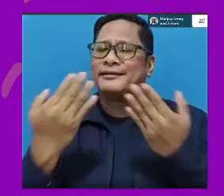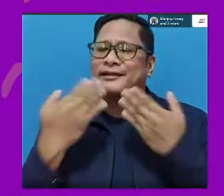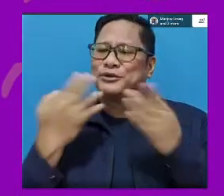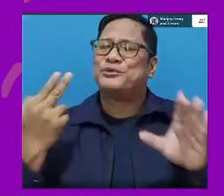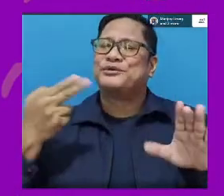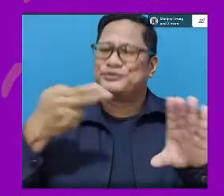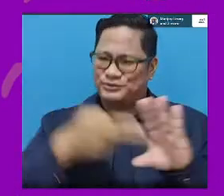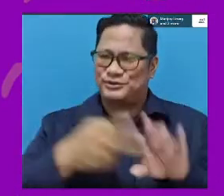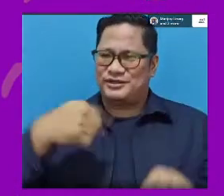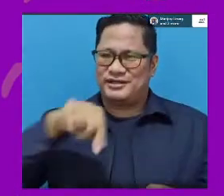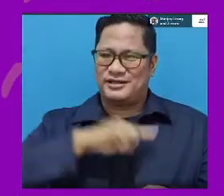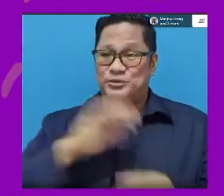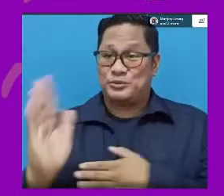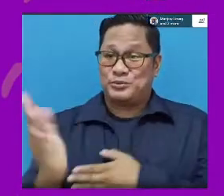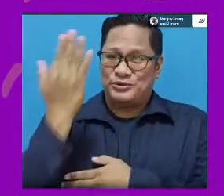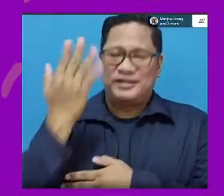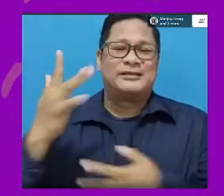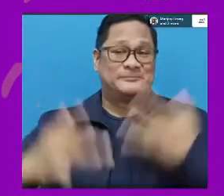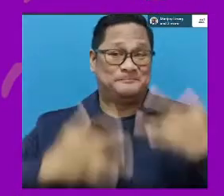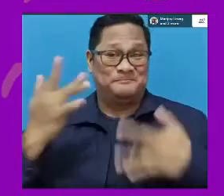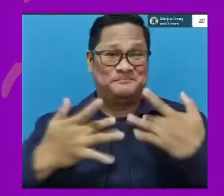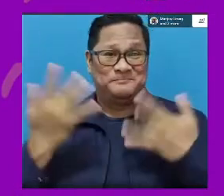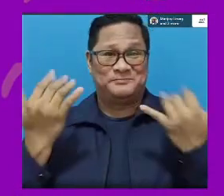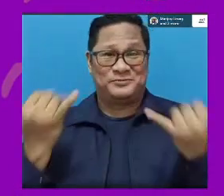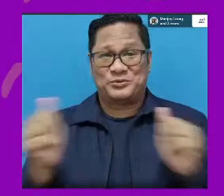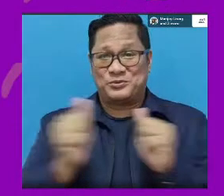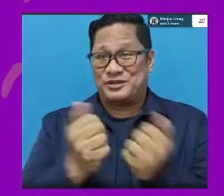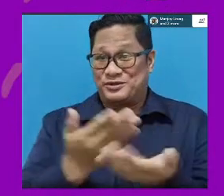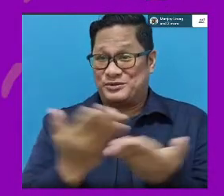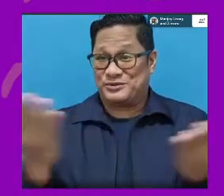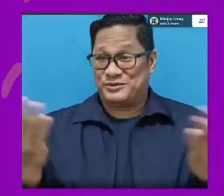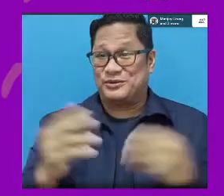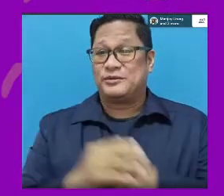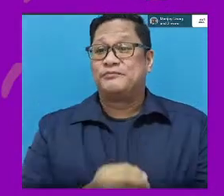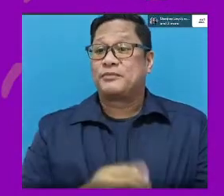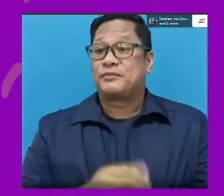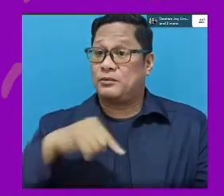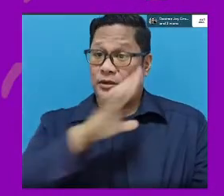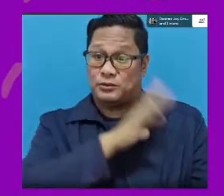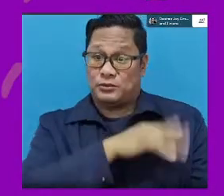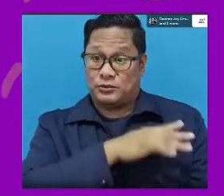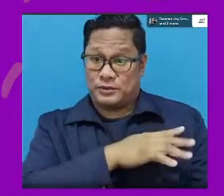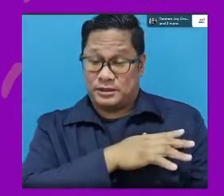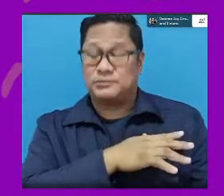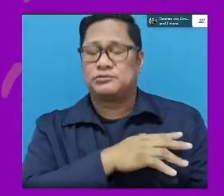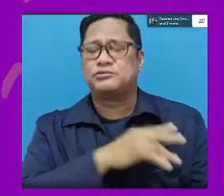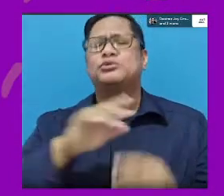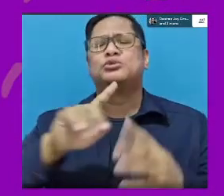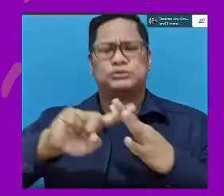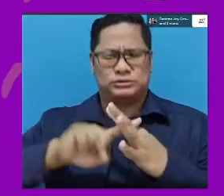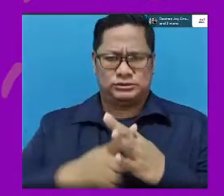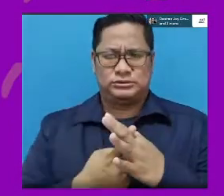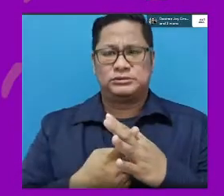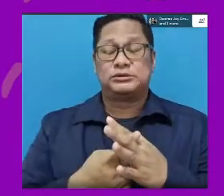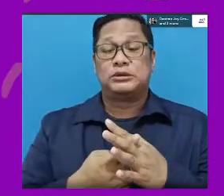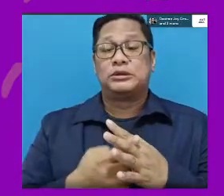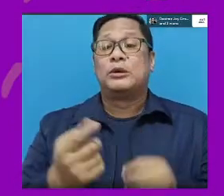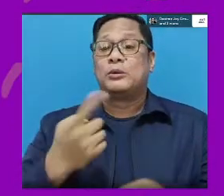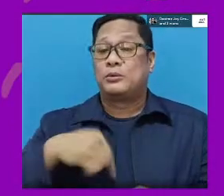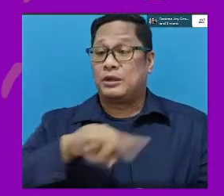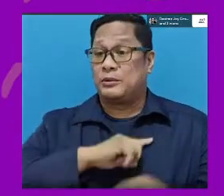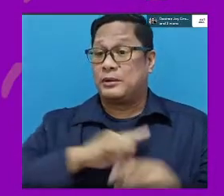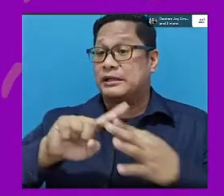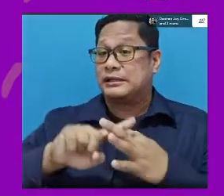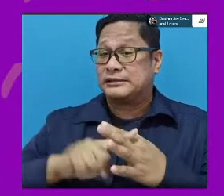very excited to have you here with us. As we wait for the roundtable to begin, we are going to literally start on a